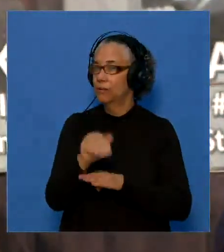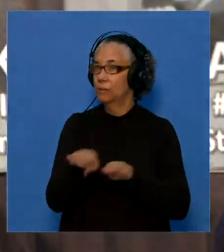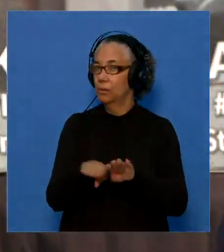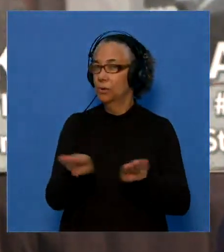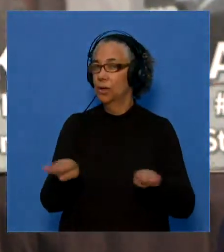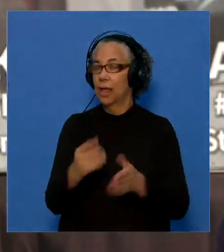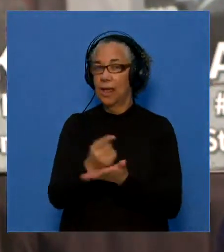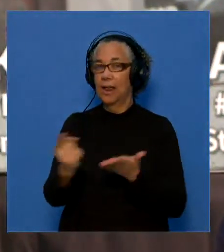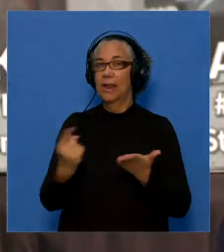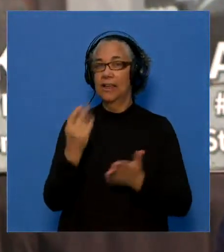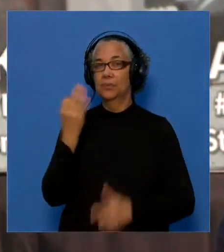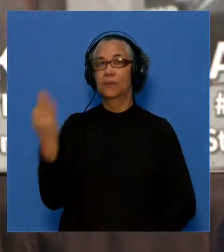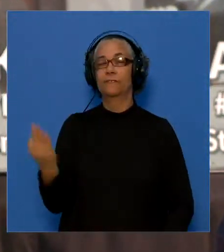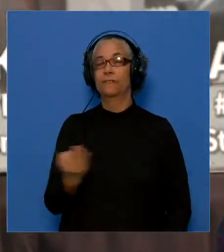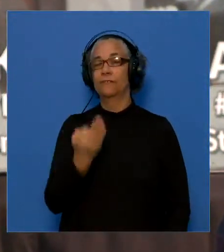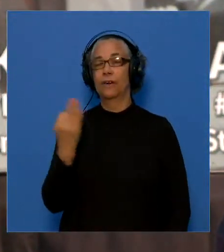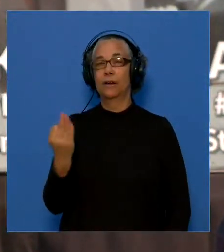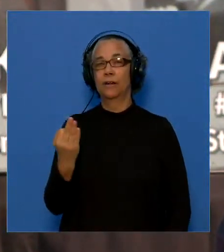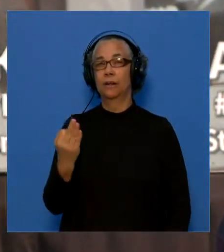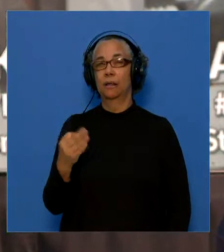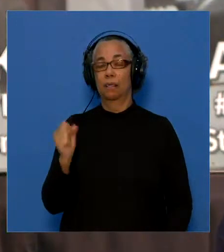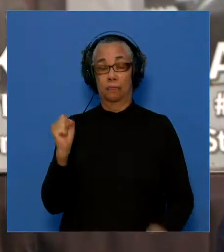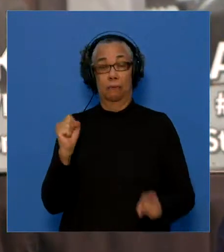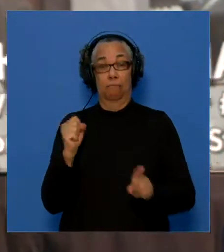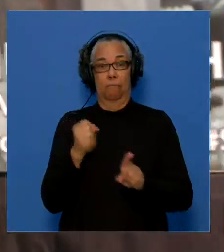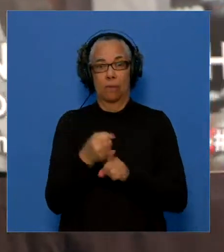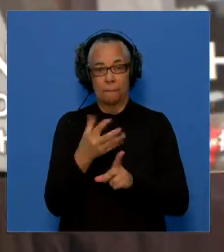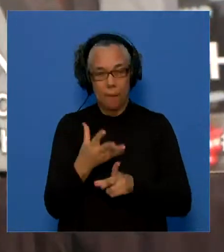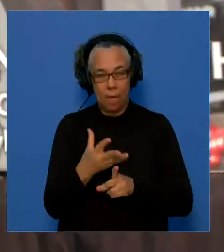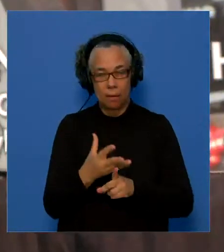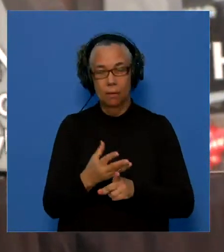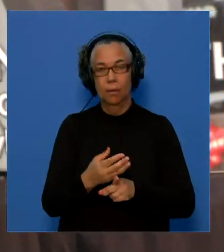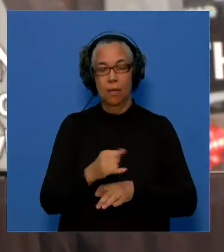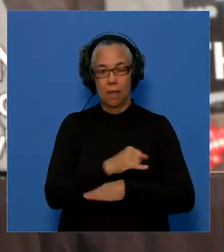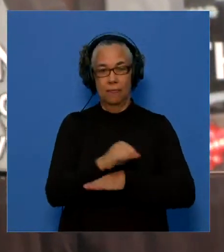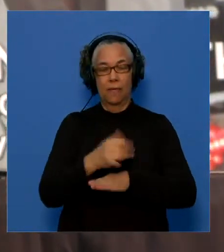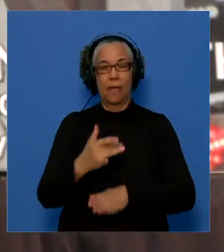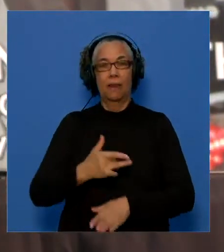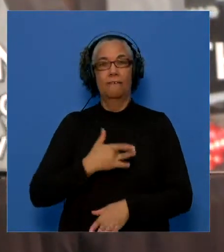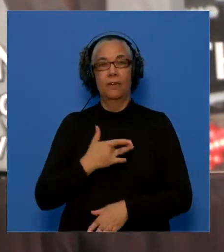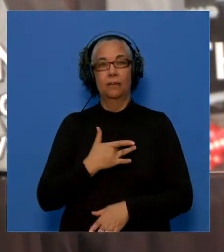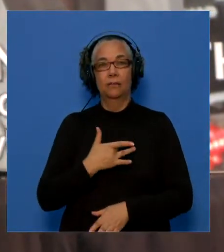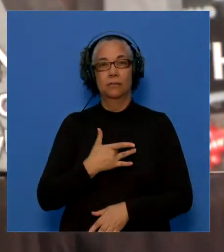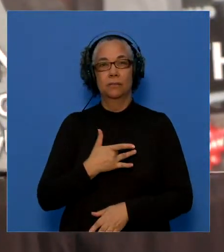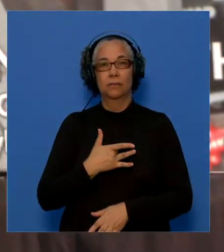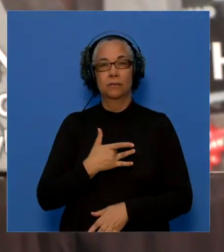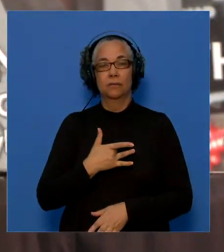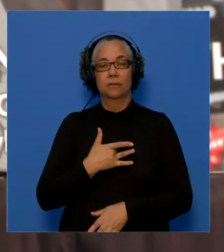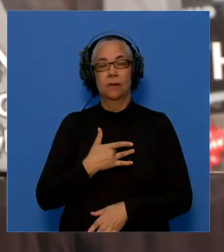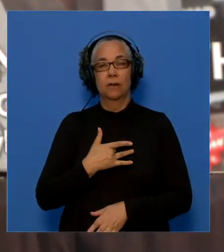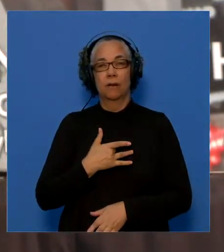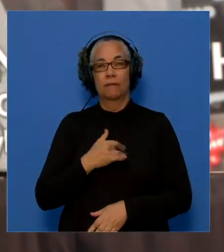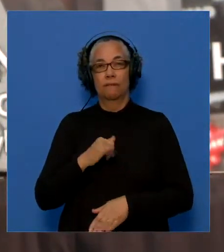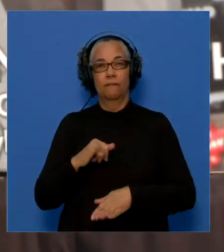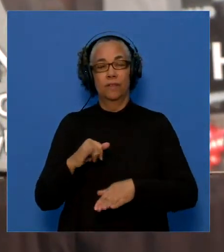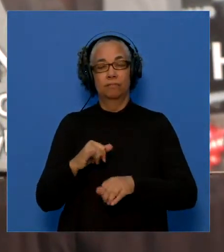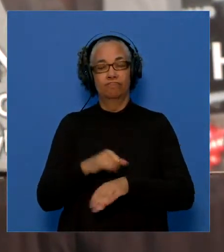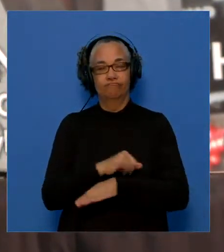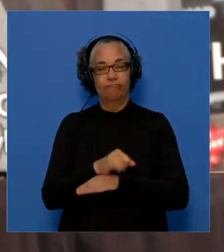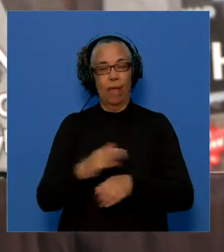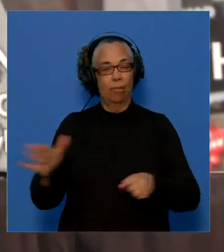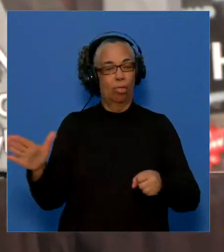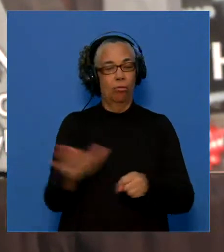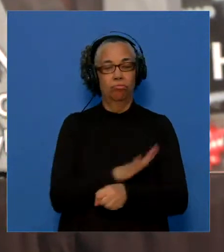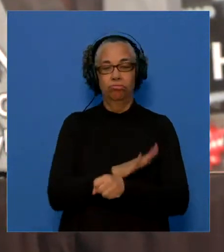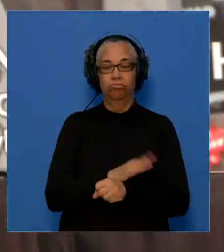week, Friday, the impact the island felt for the island-wide outage